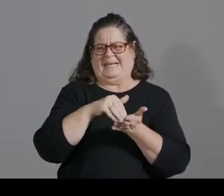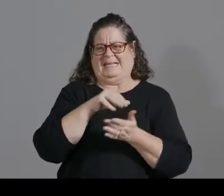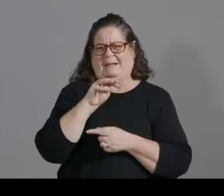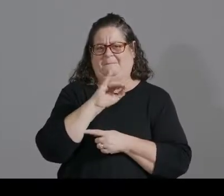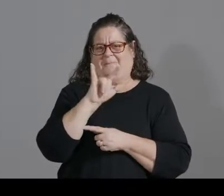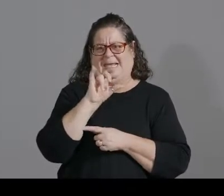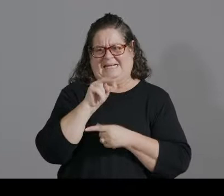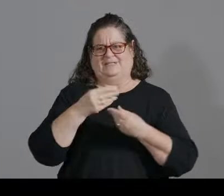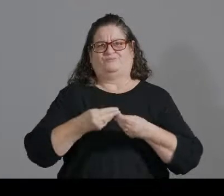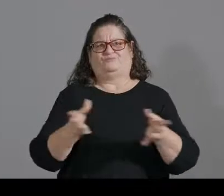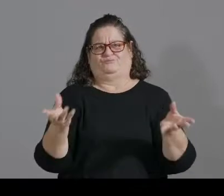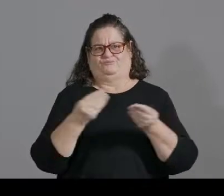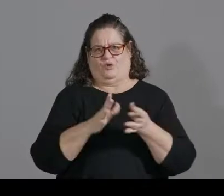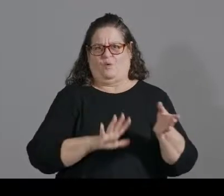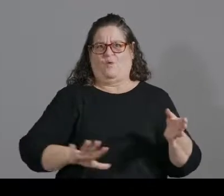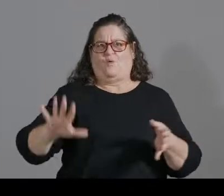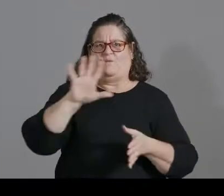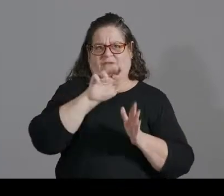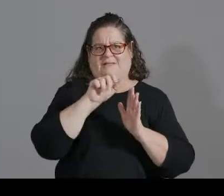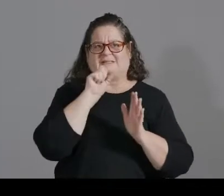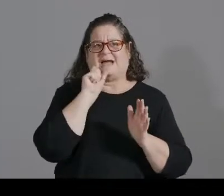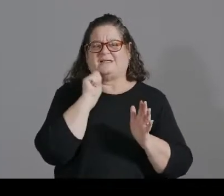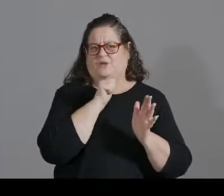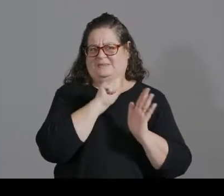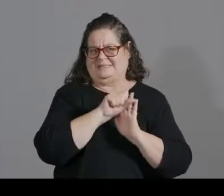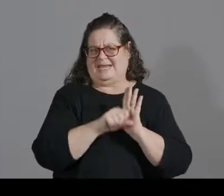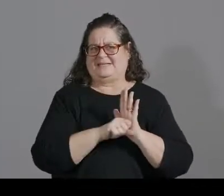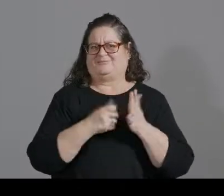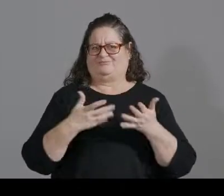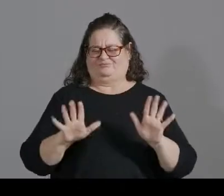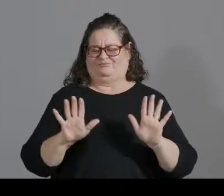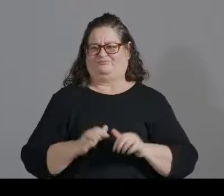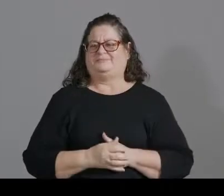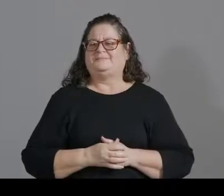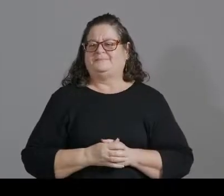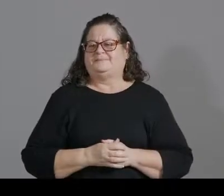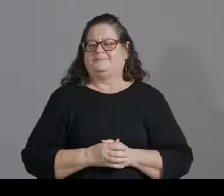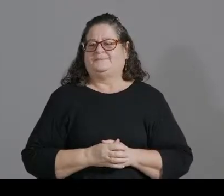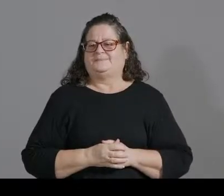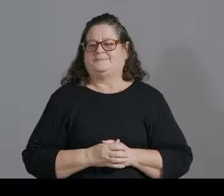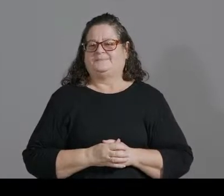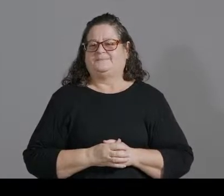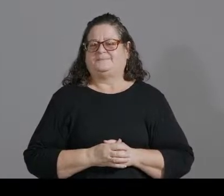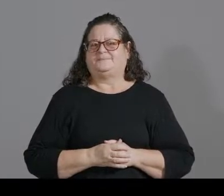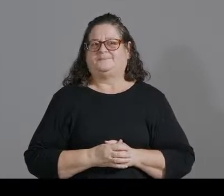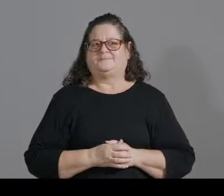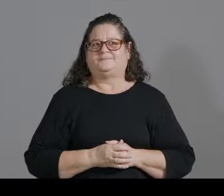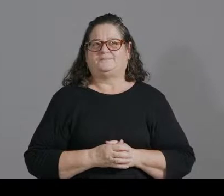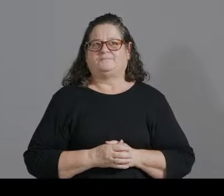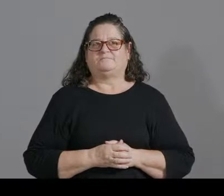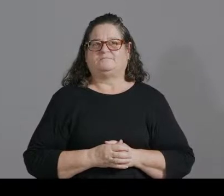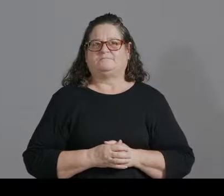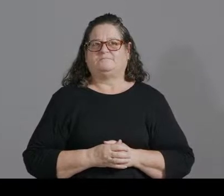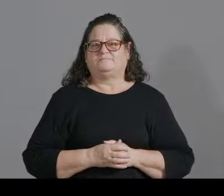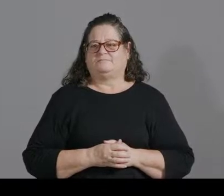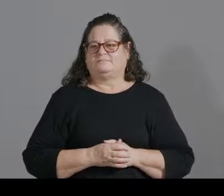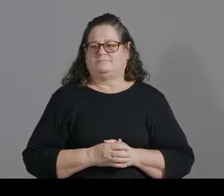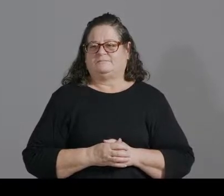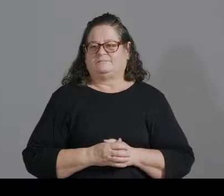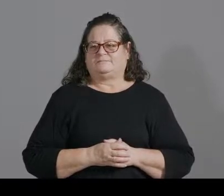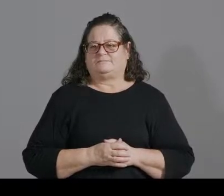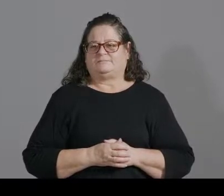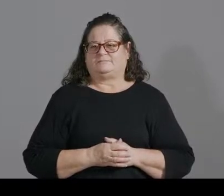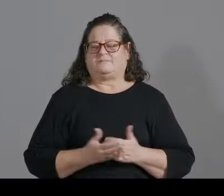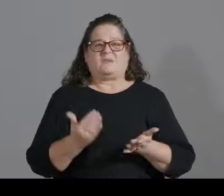Next slide. Again, just a general overview of the